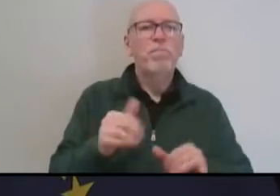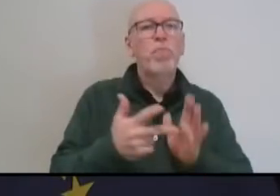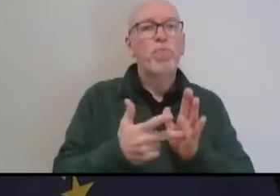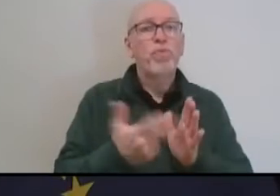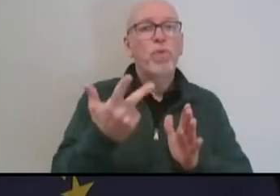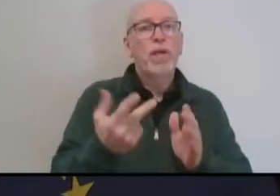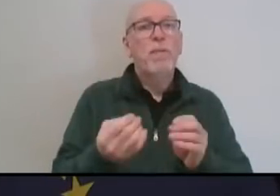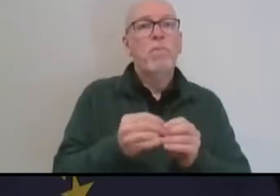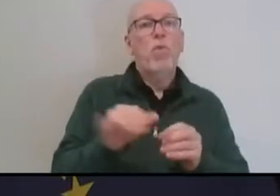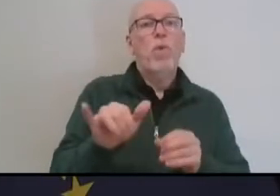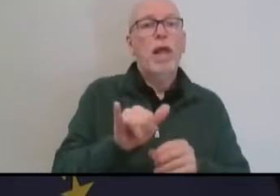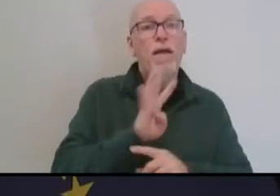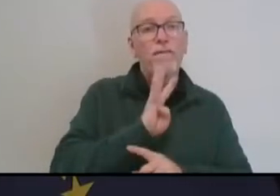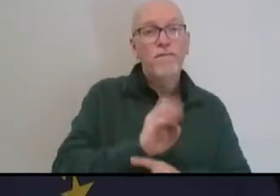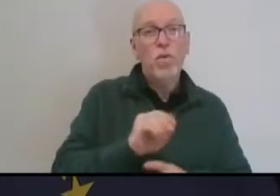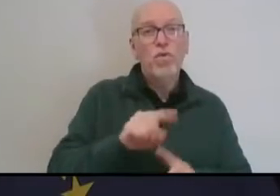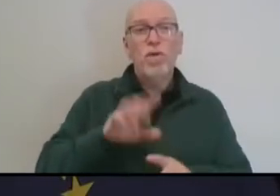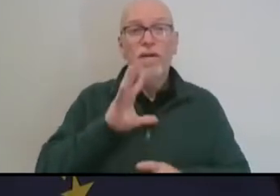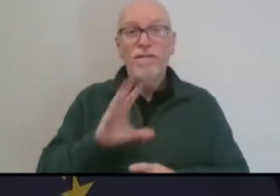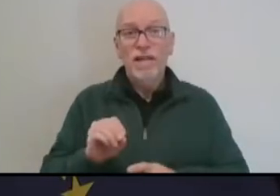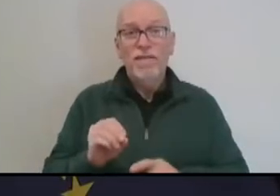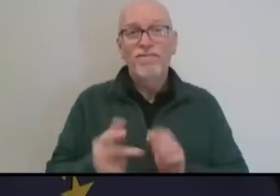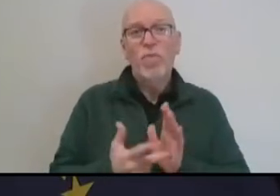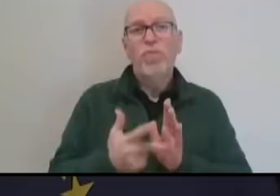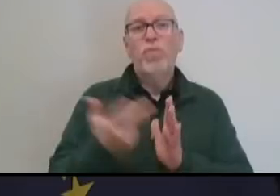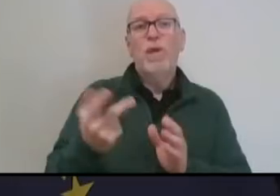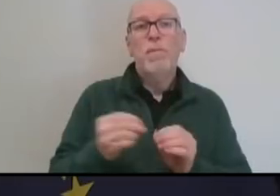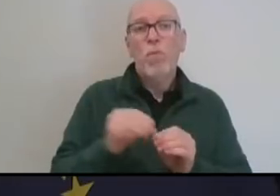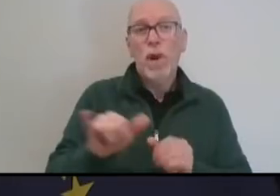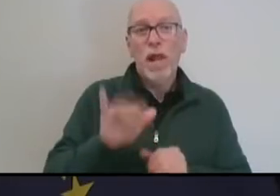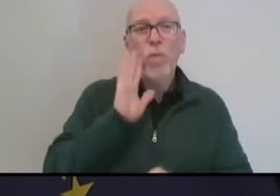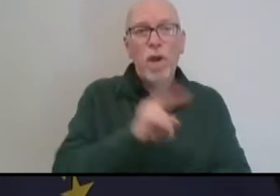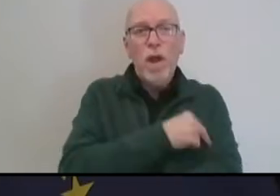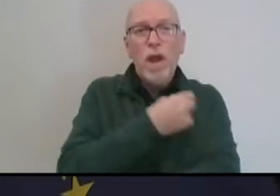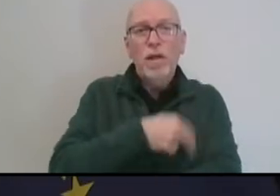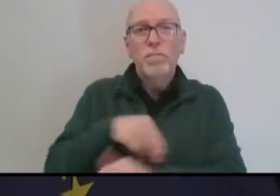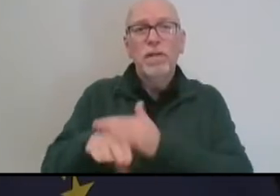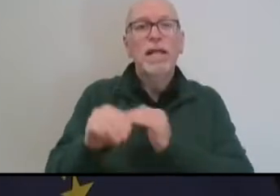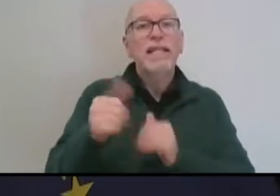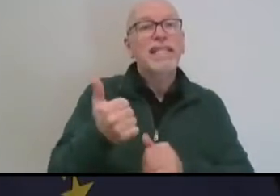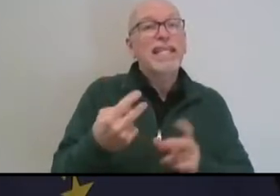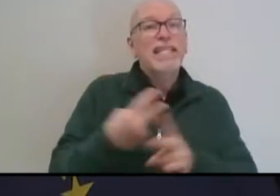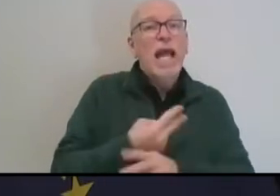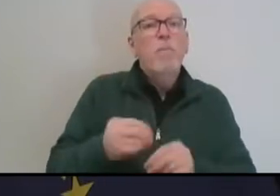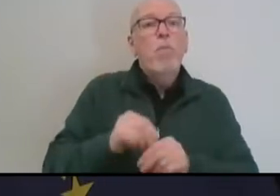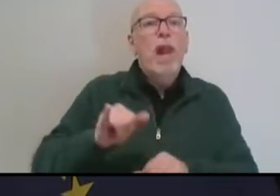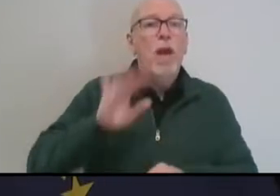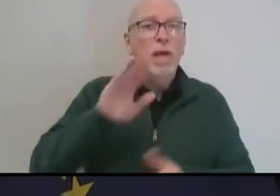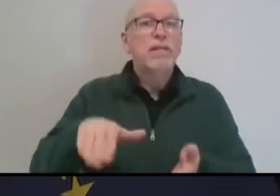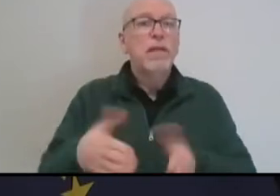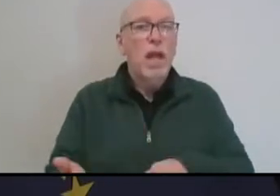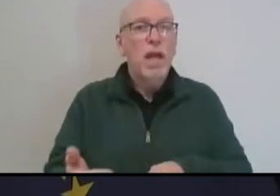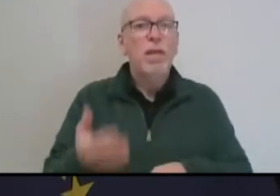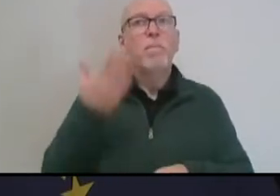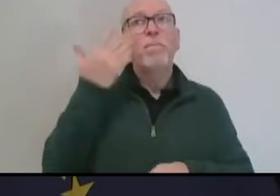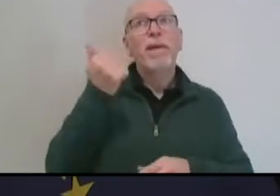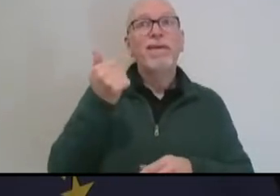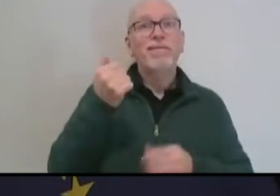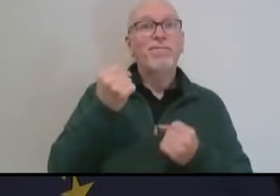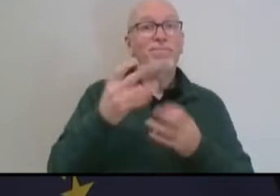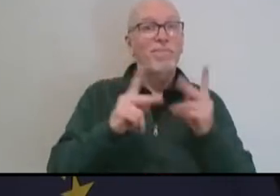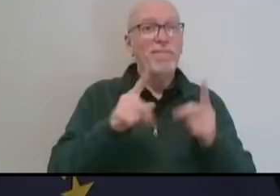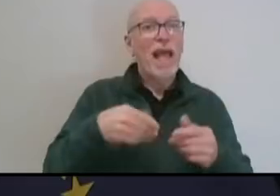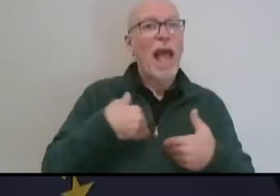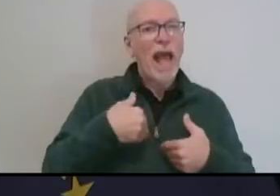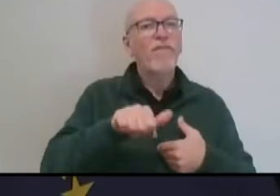likely, if you're between 40 and 50 years old, 3 times more likely to be hospitalized and 10 times more likely to die. So it's because a lot of those people have